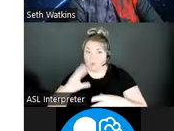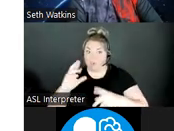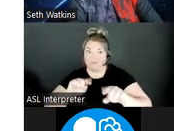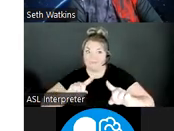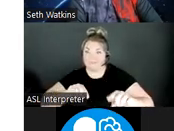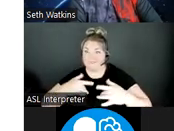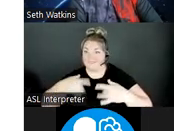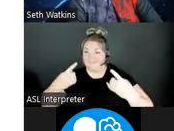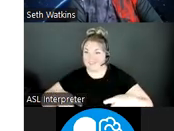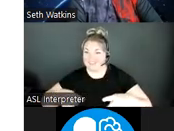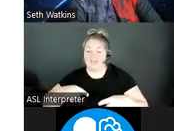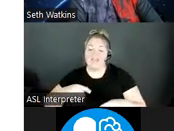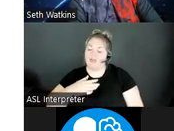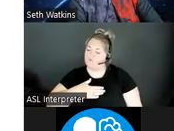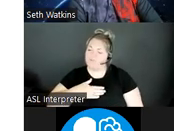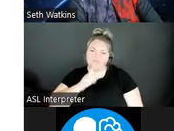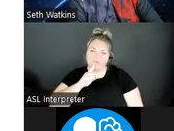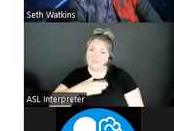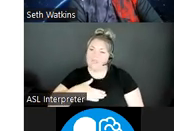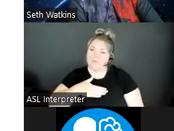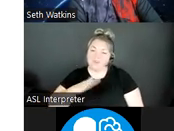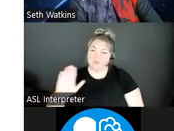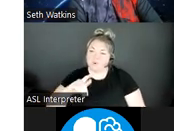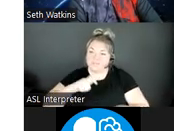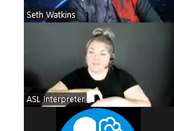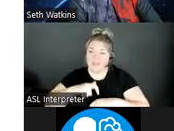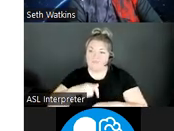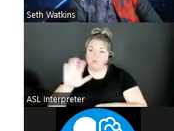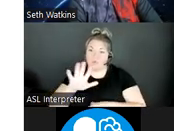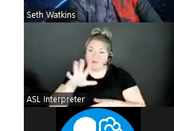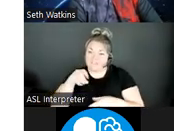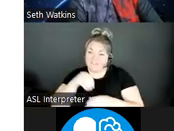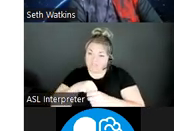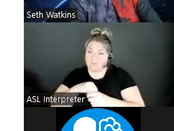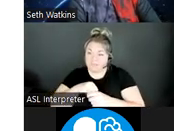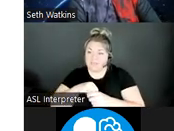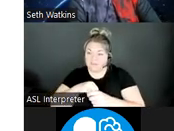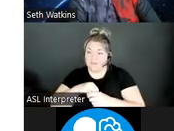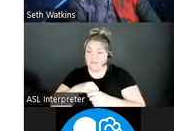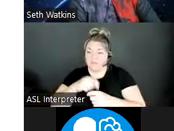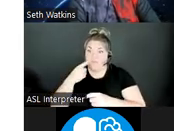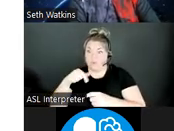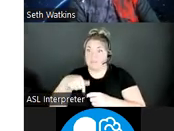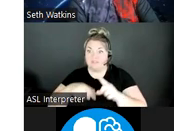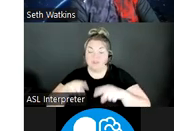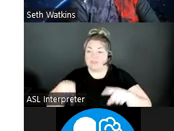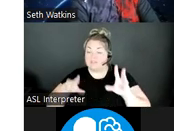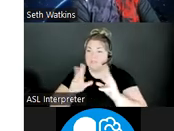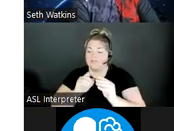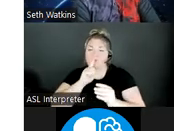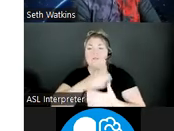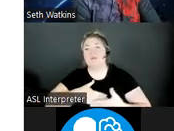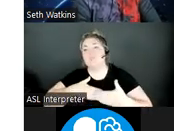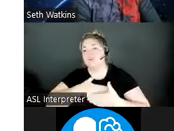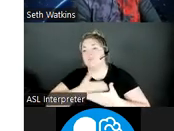these events, and I really appreciate your time and engagement in these various meetings. And I really